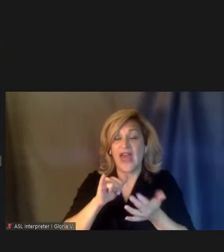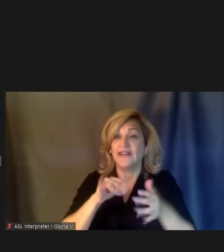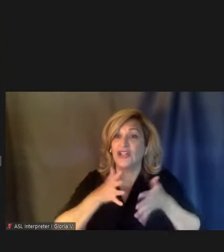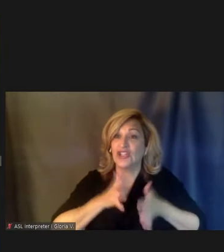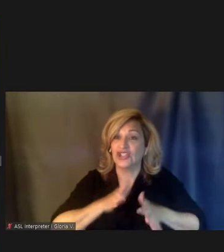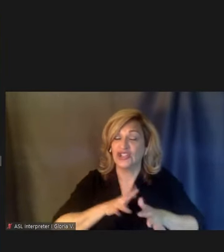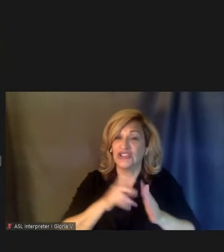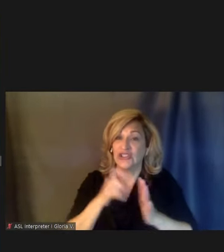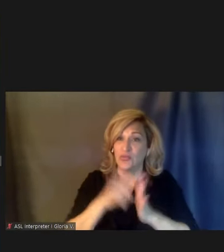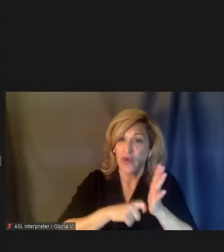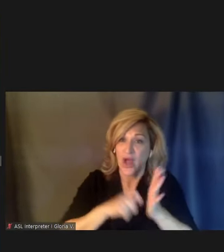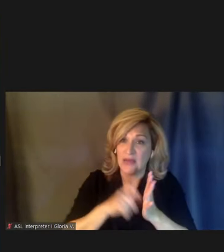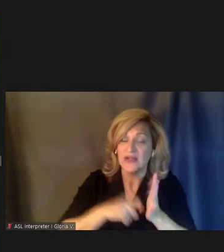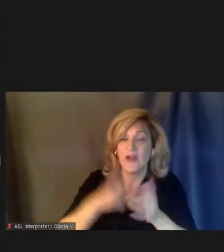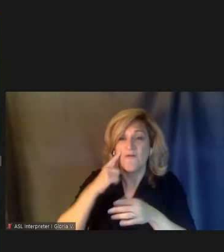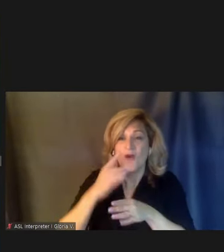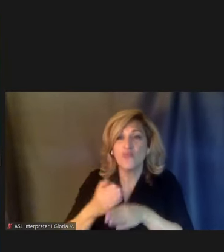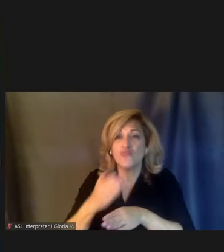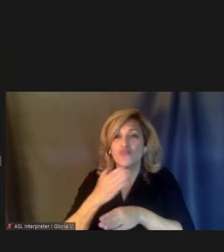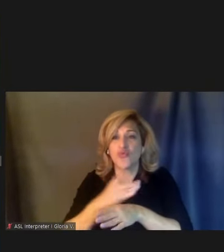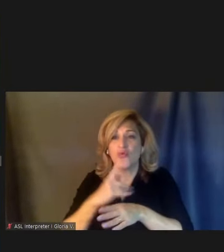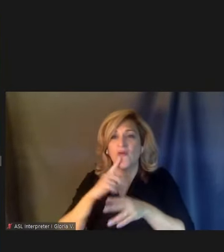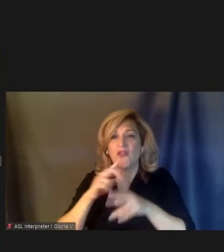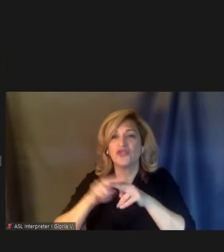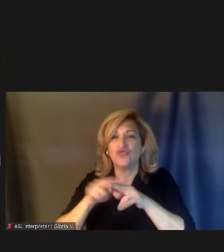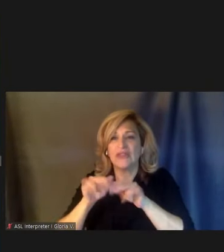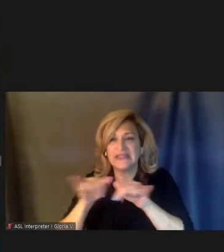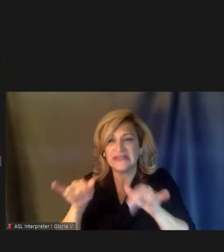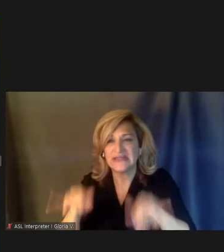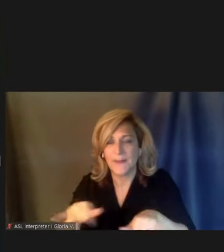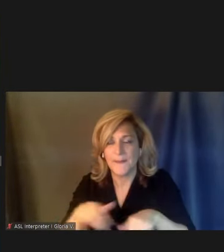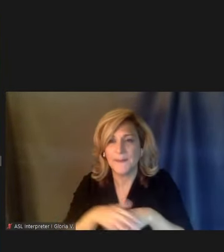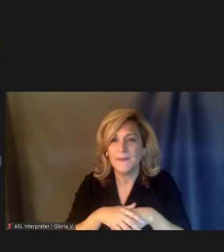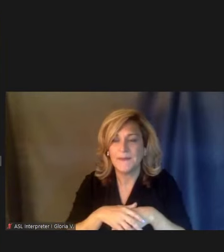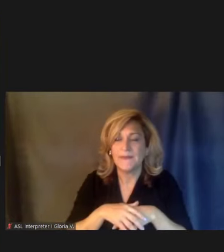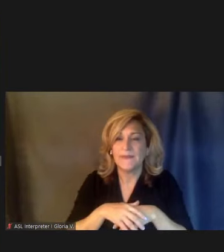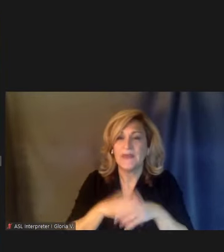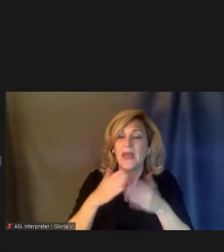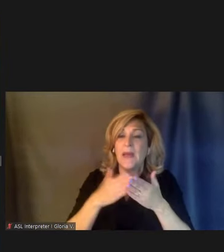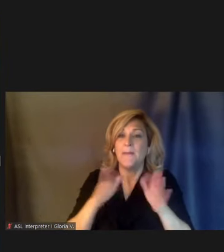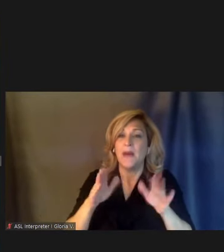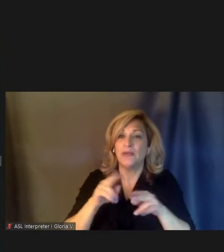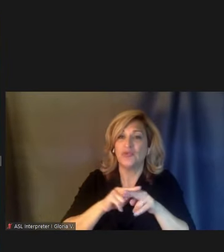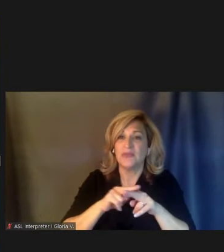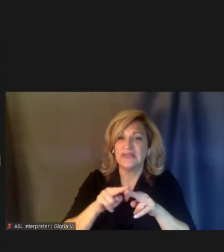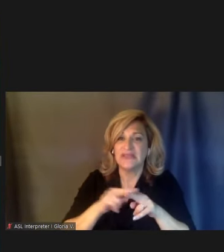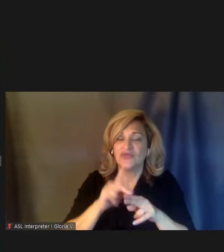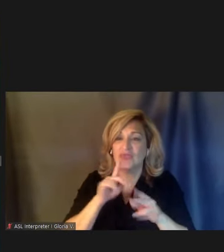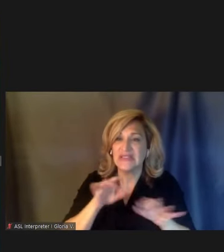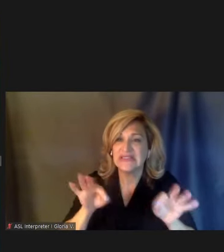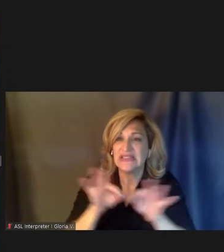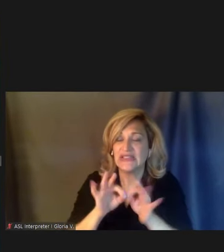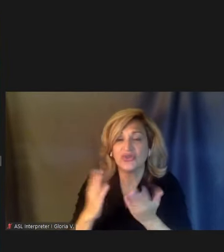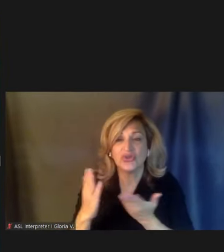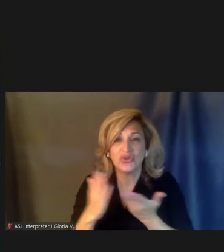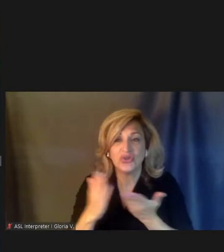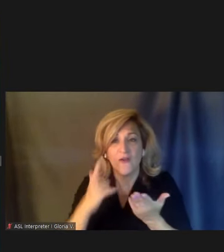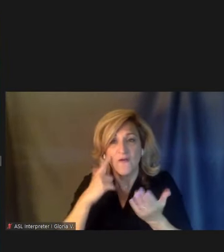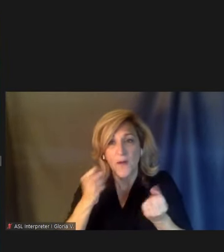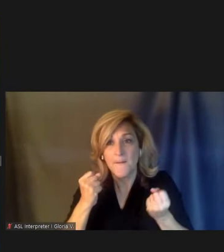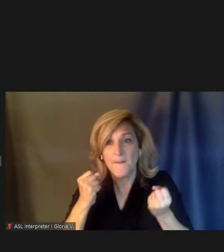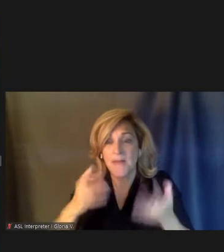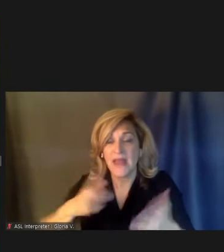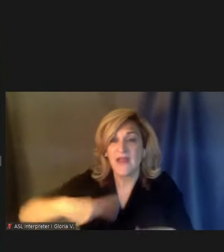maintaining and improving our public transportation system. Public transportation is an essential service for many of us